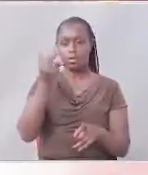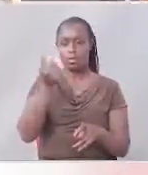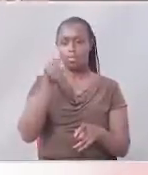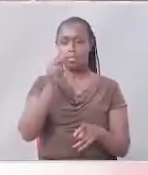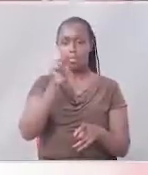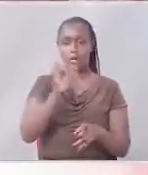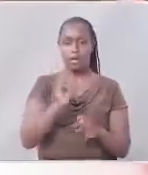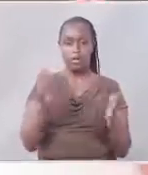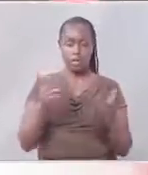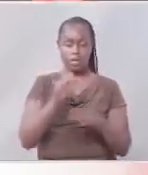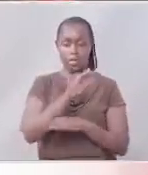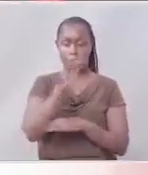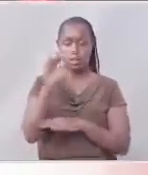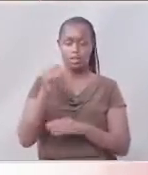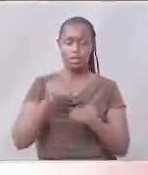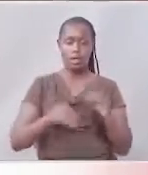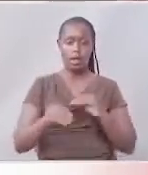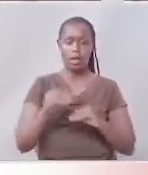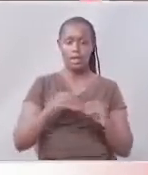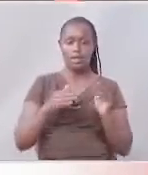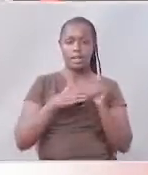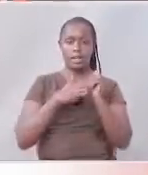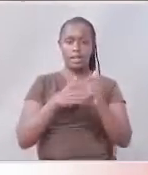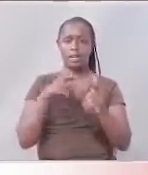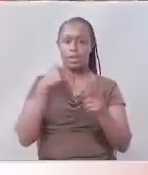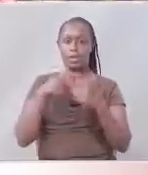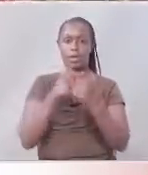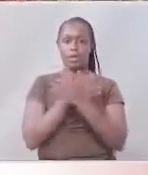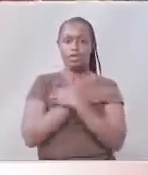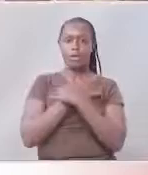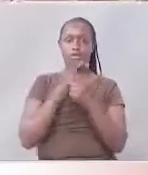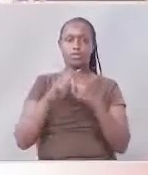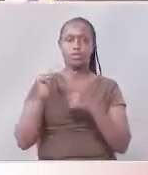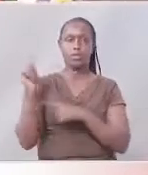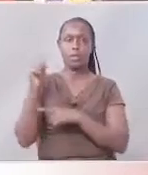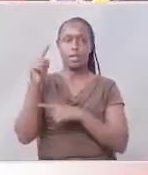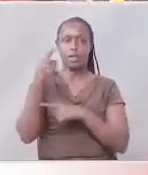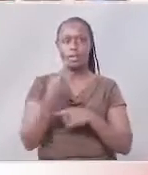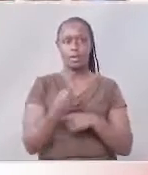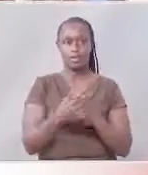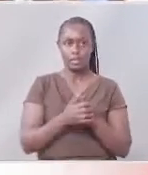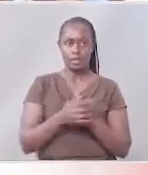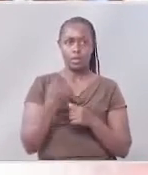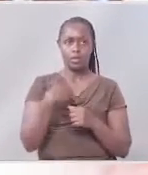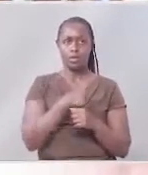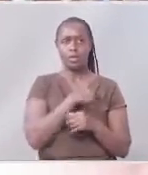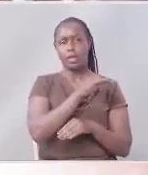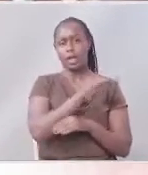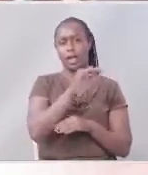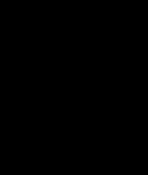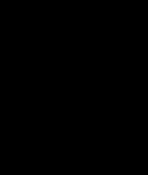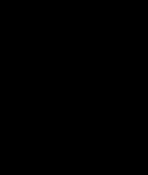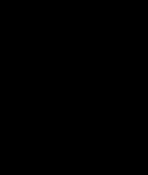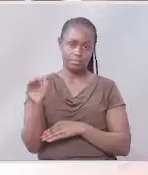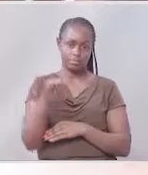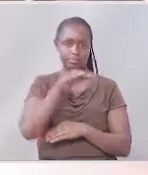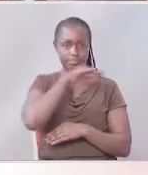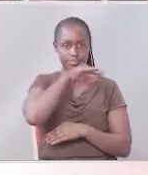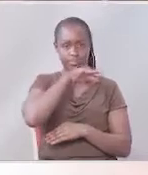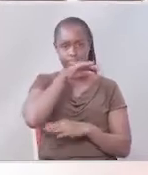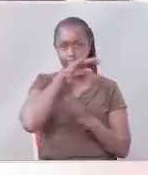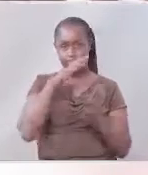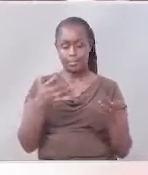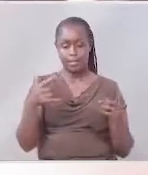locals to elect leaders allied to Kenya Kwanza Coalition. We are asking Mr. Kuzimia,